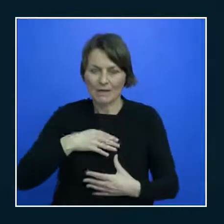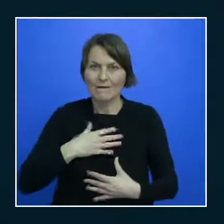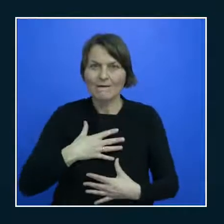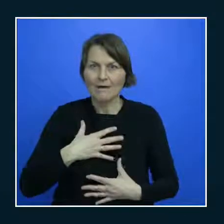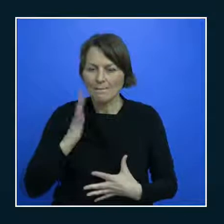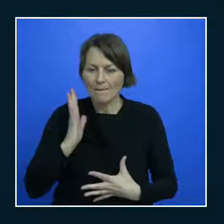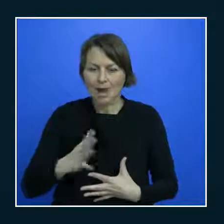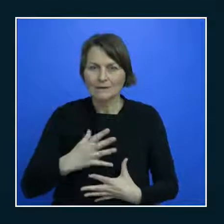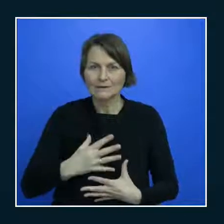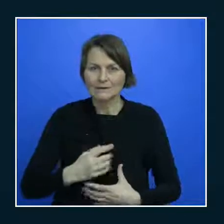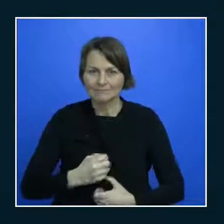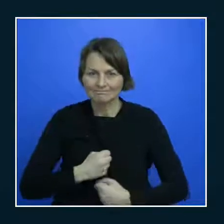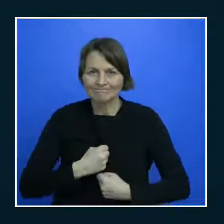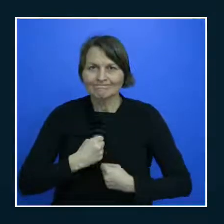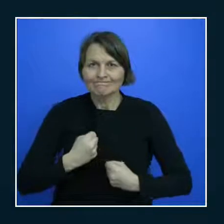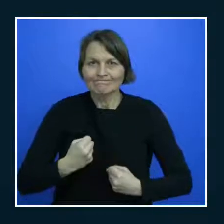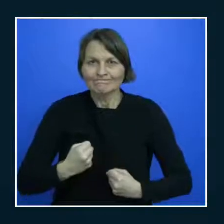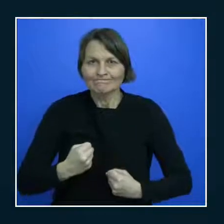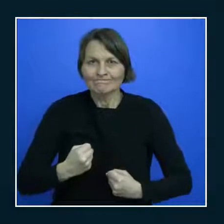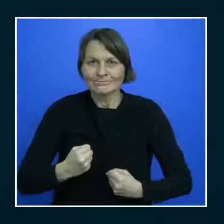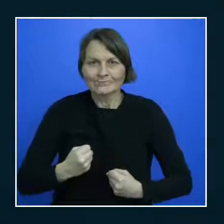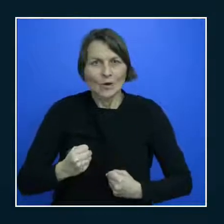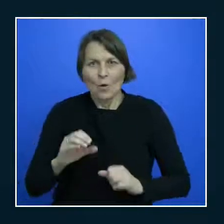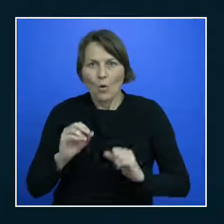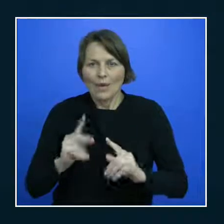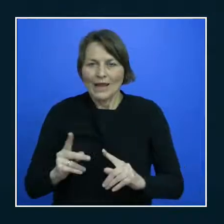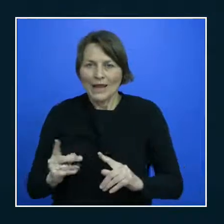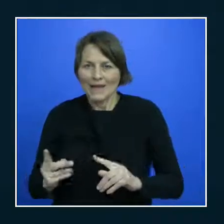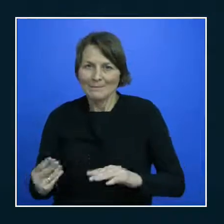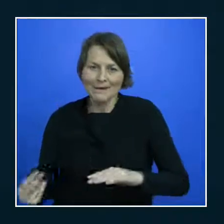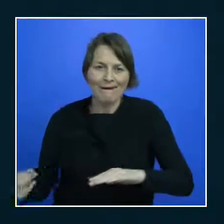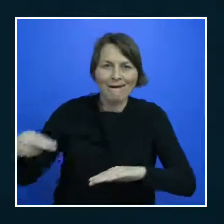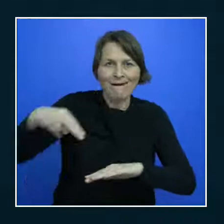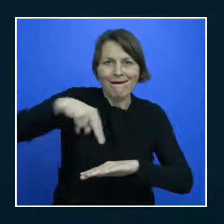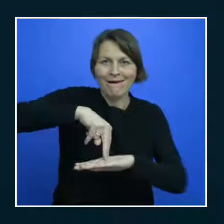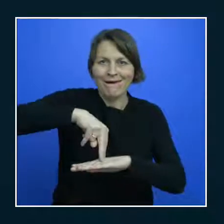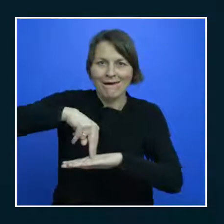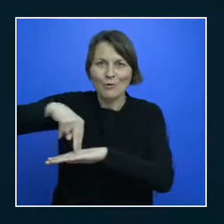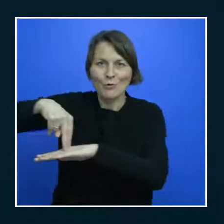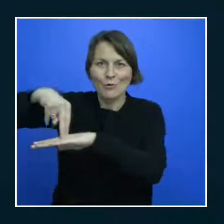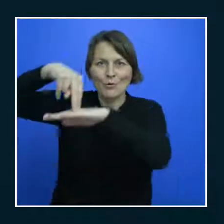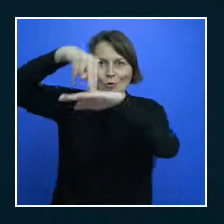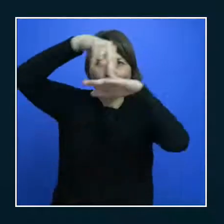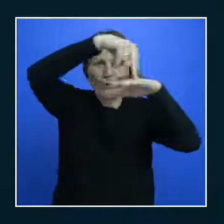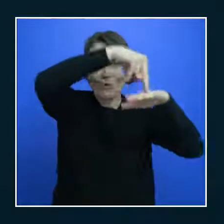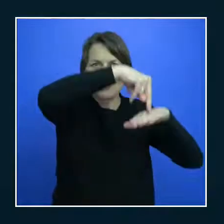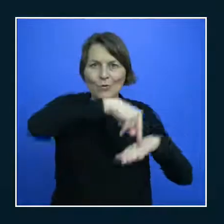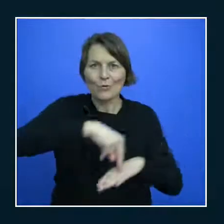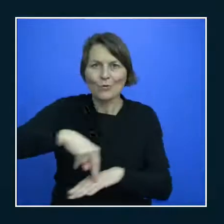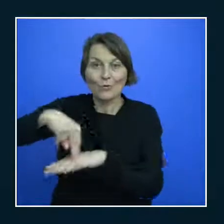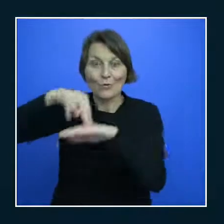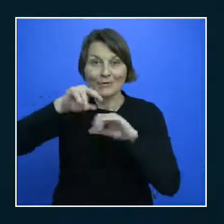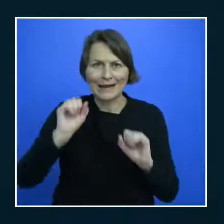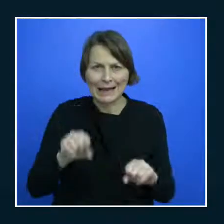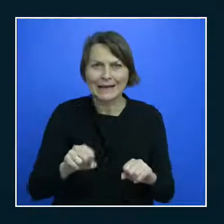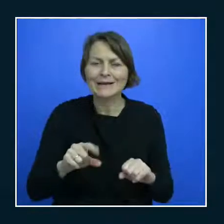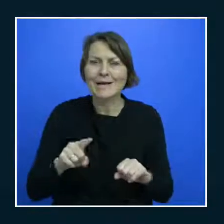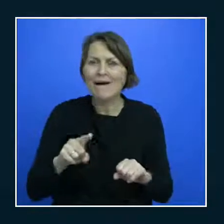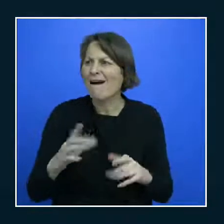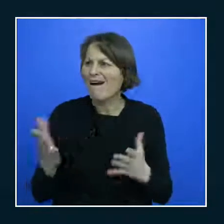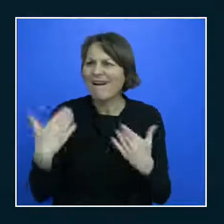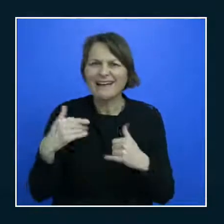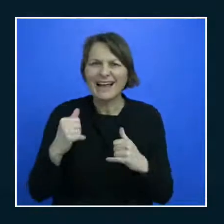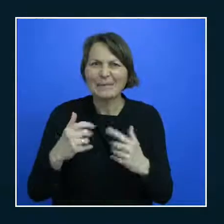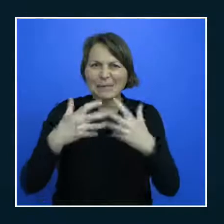to step on it and to feel like you were being transported. And I asked them if they could like get a steam machine in there and have